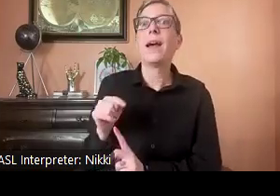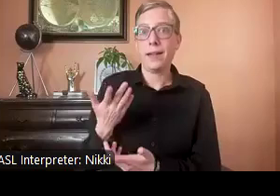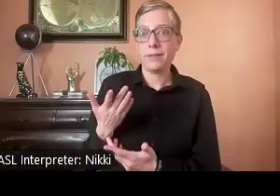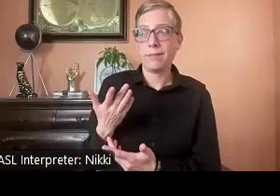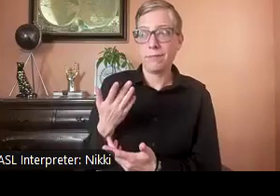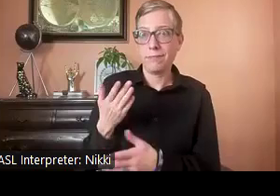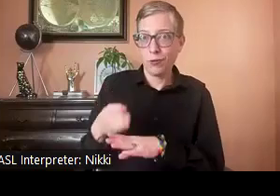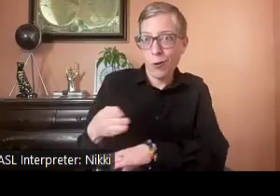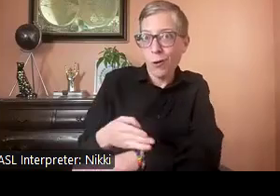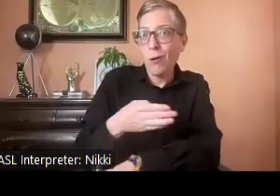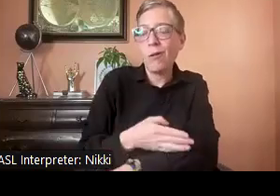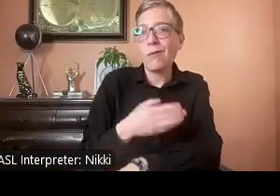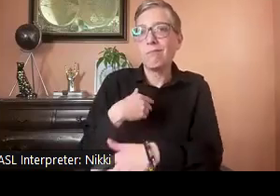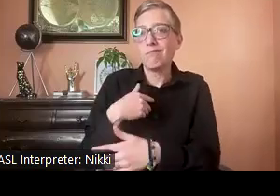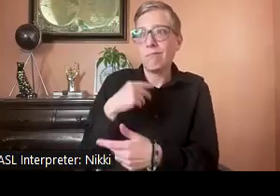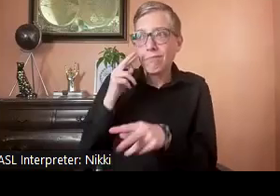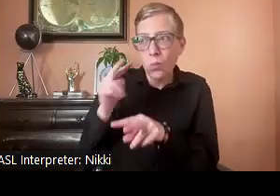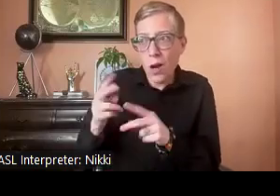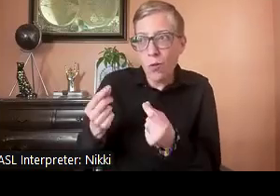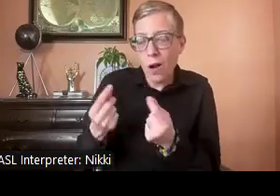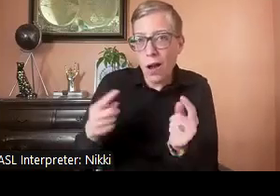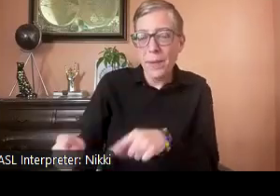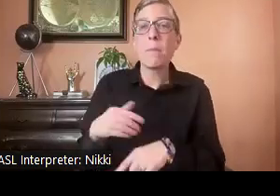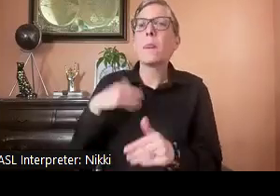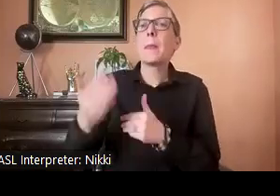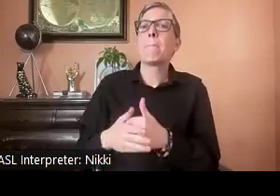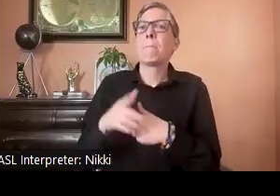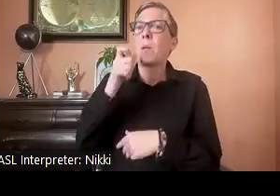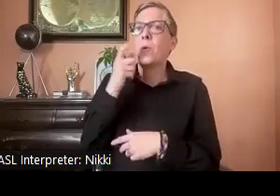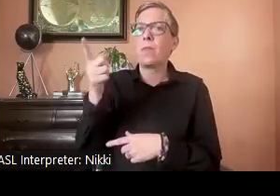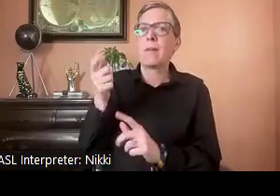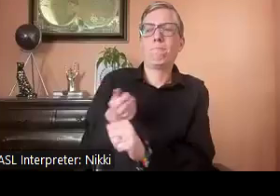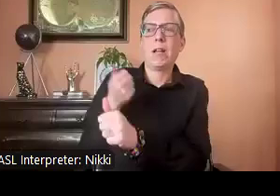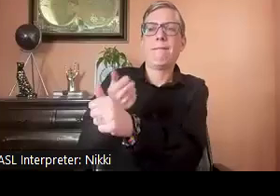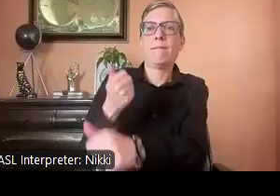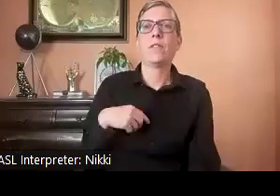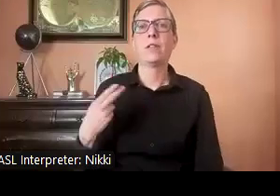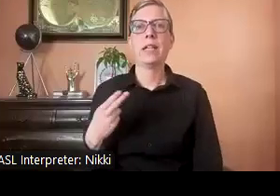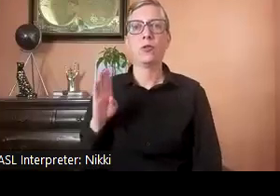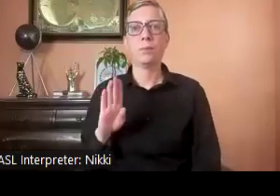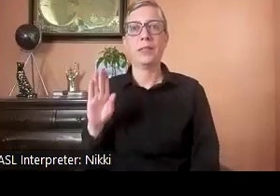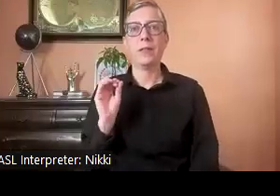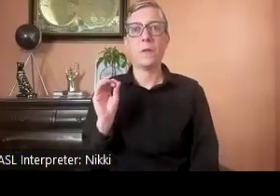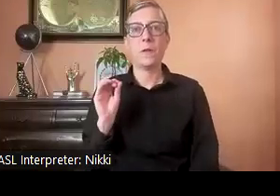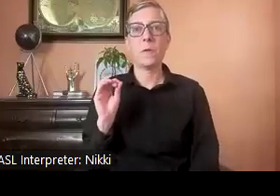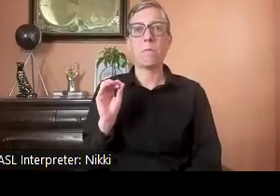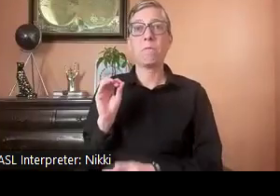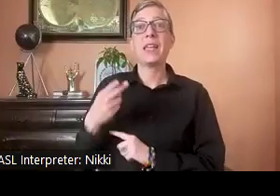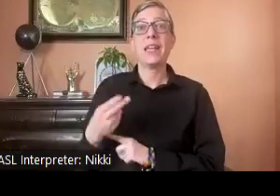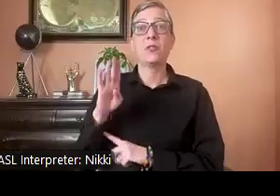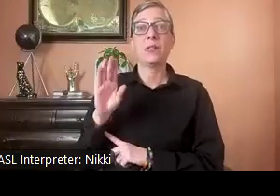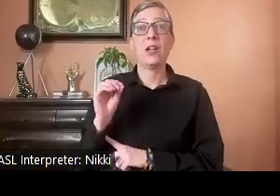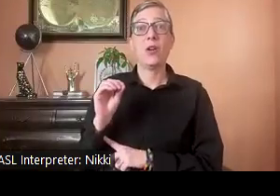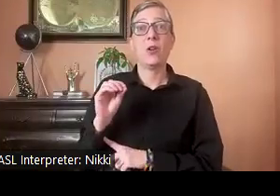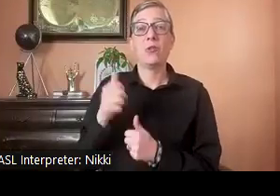HBO. And then I think the HBO CEO made fun of them, saying that they are as strong as the Albanian